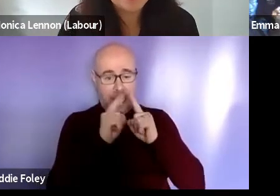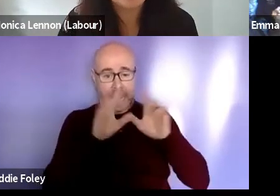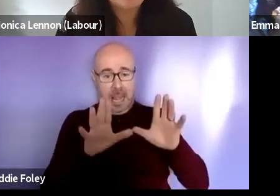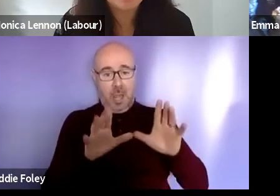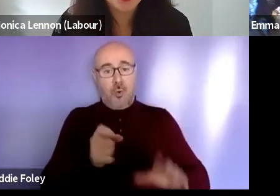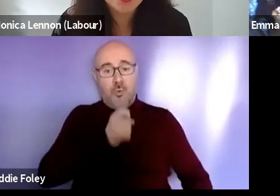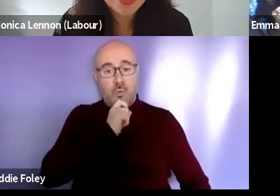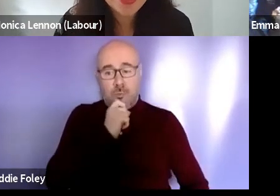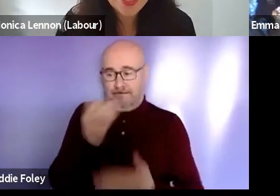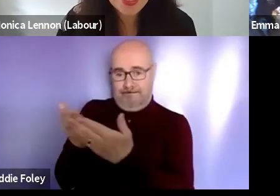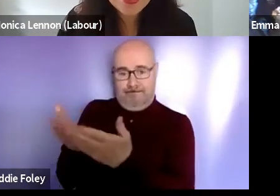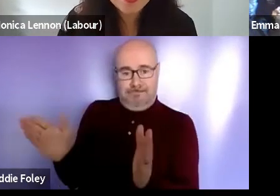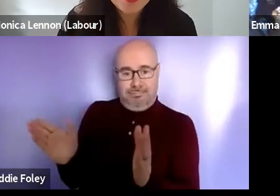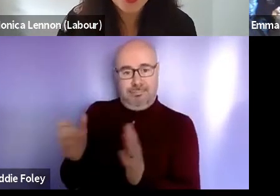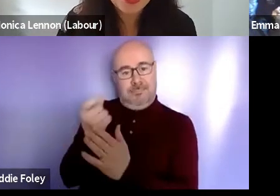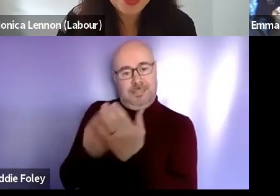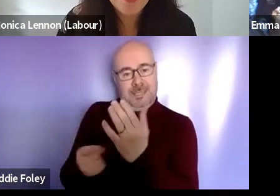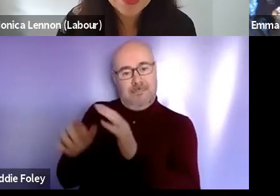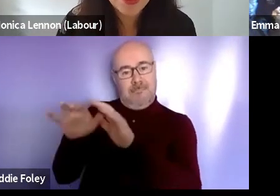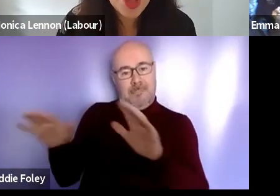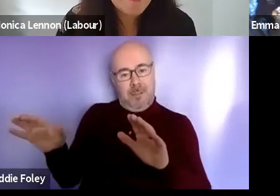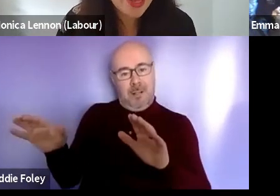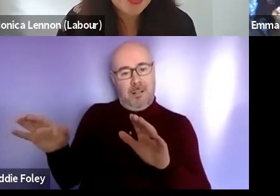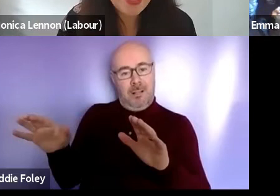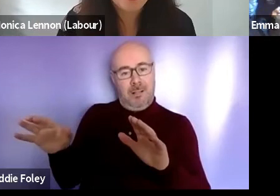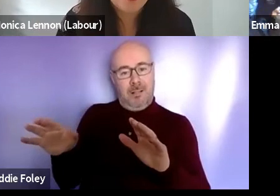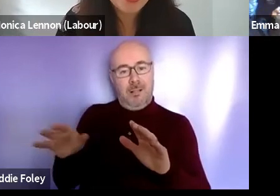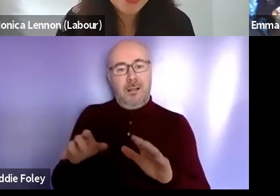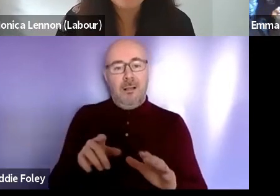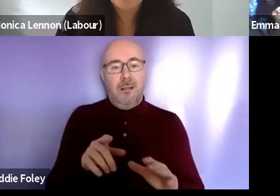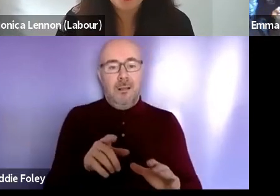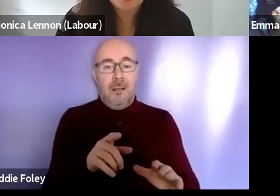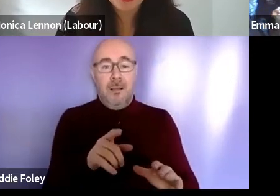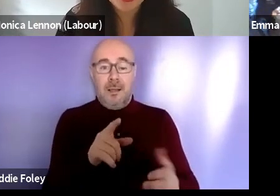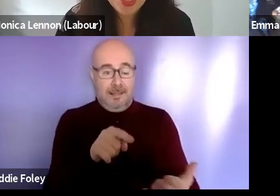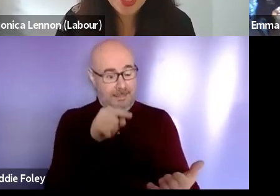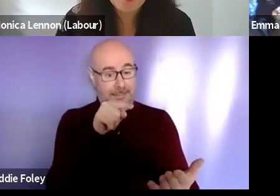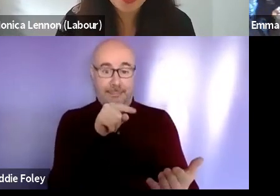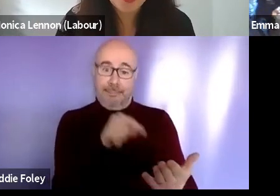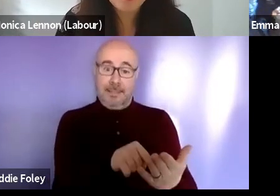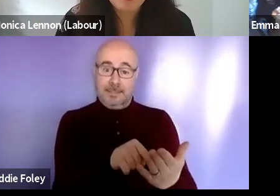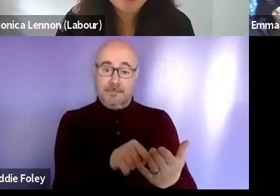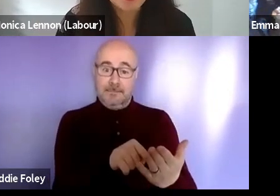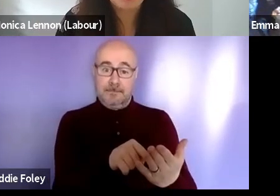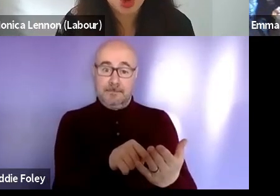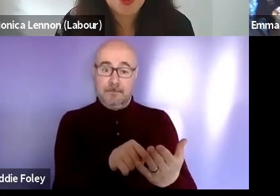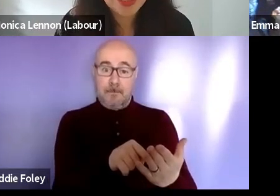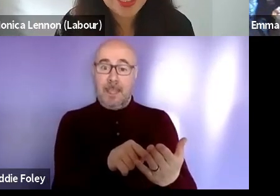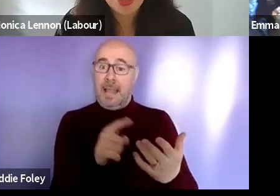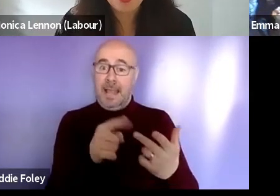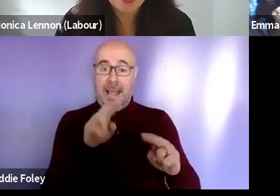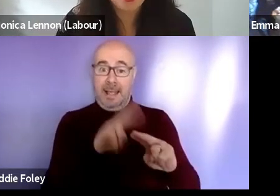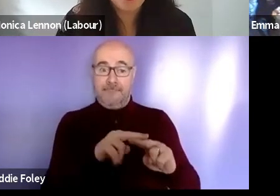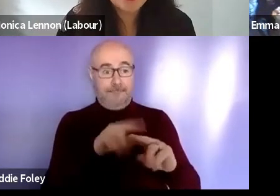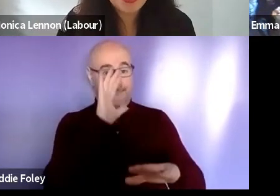be delivered locally, and it needs to be locally accountable. But again, if we bring this forward and we don't fund it